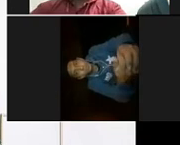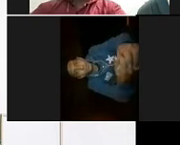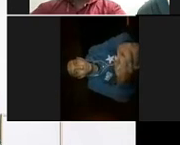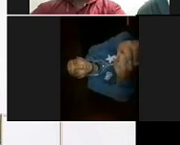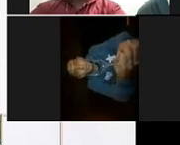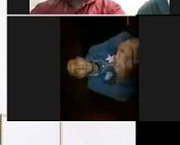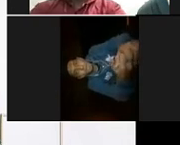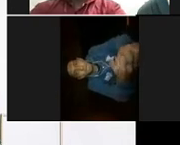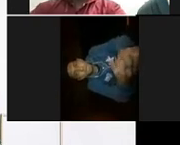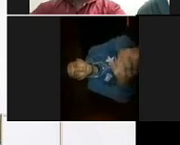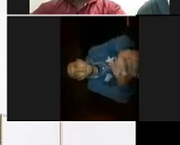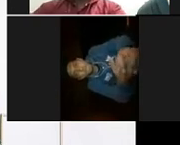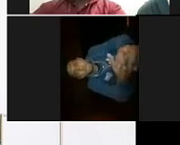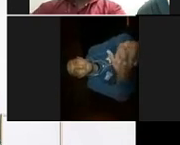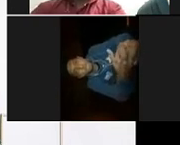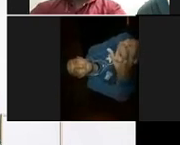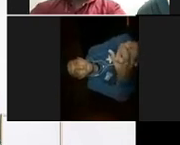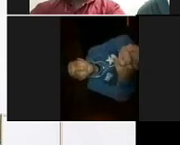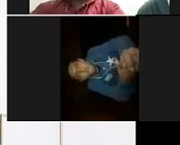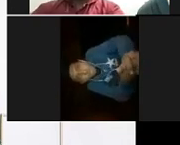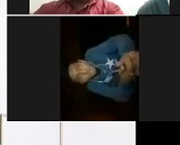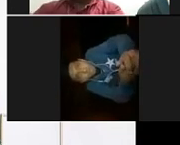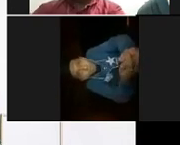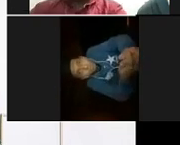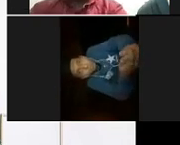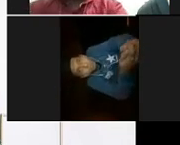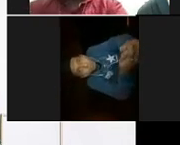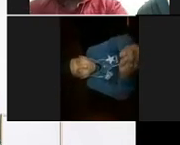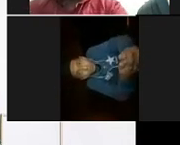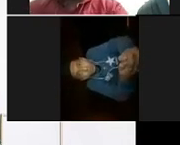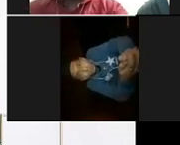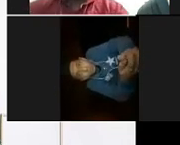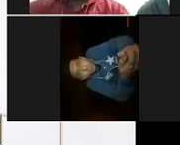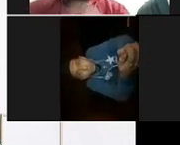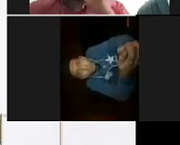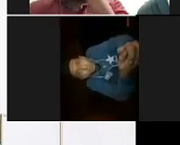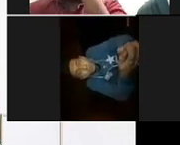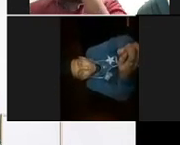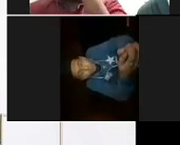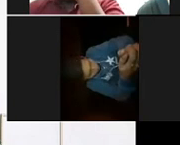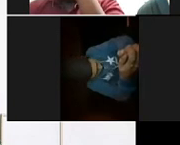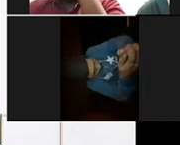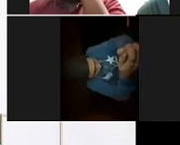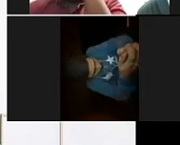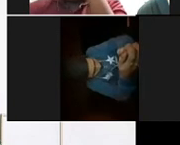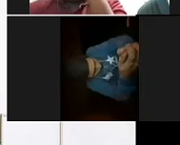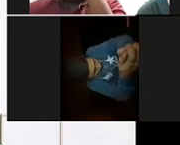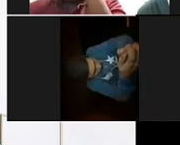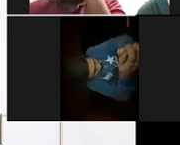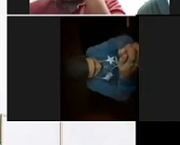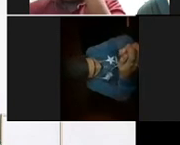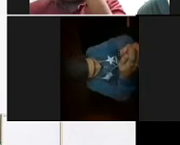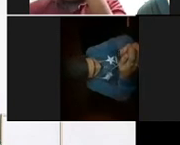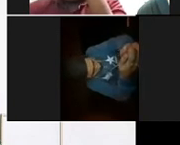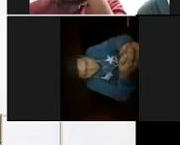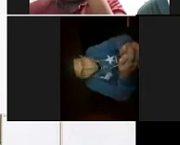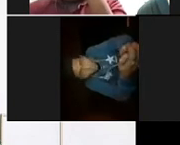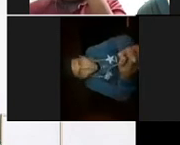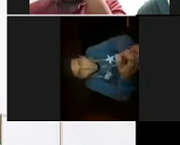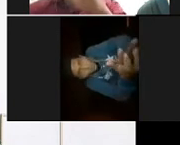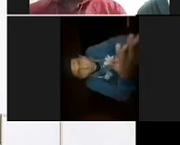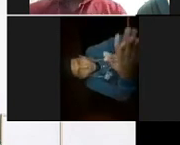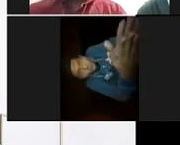of agriculture has a positive and negative effect to people and environment.